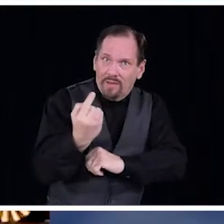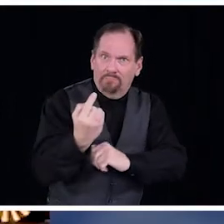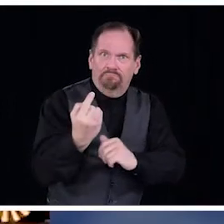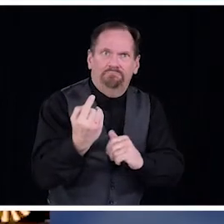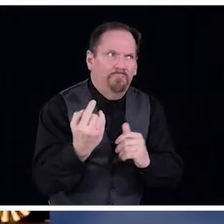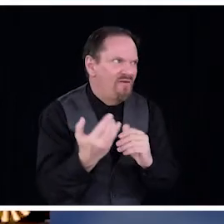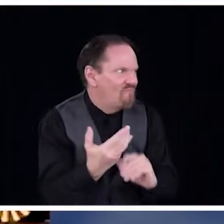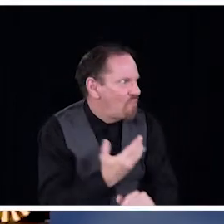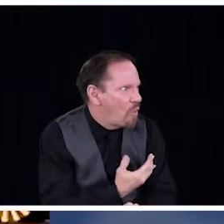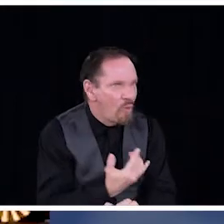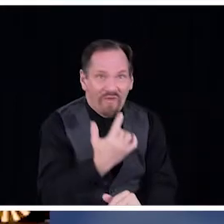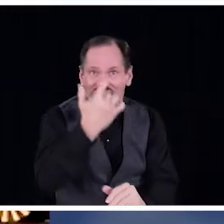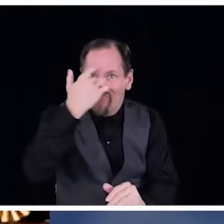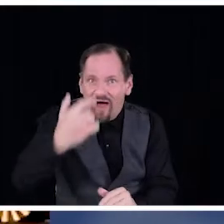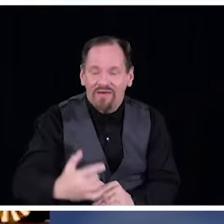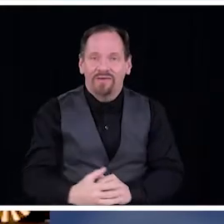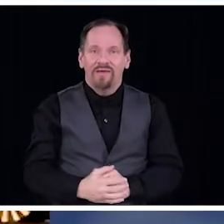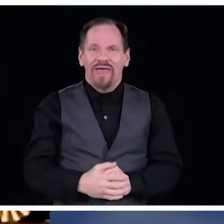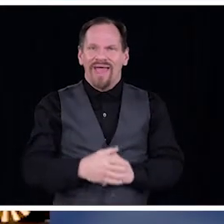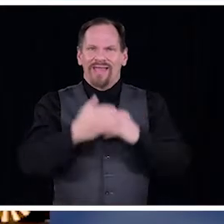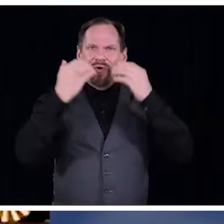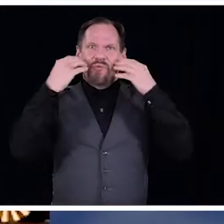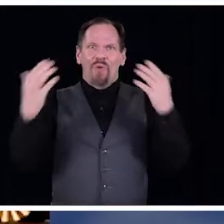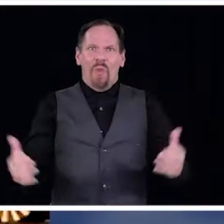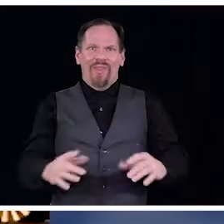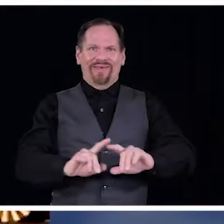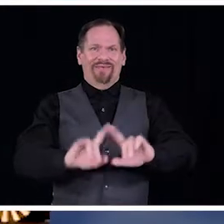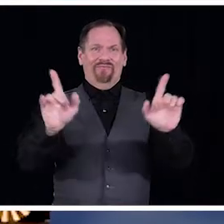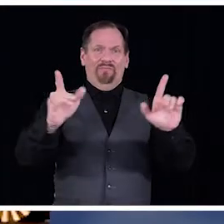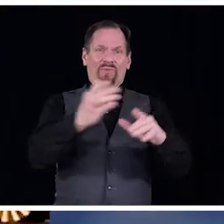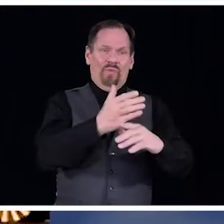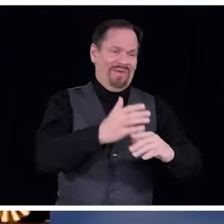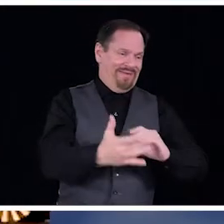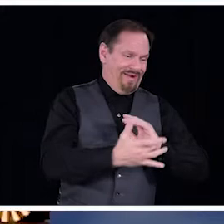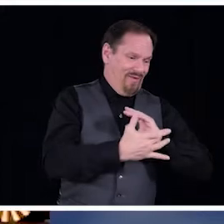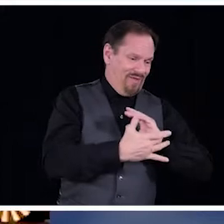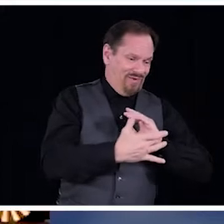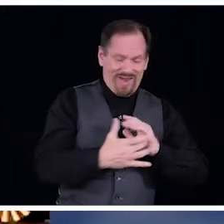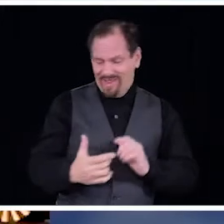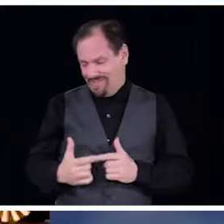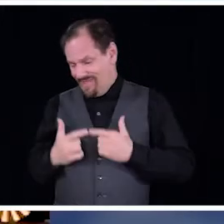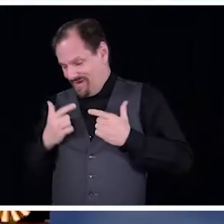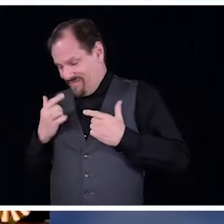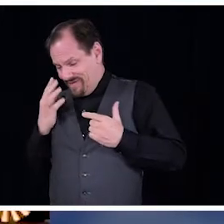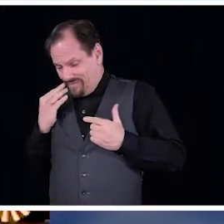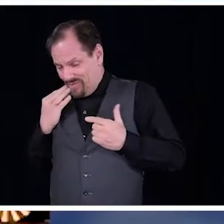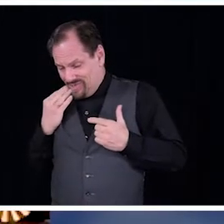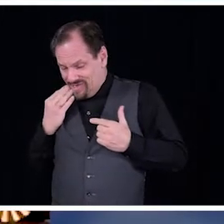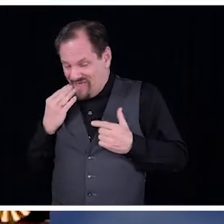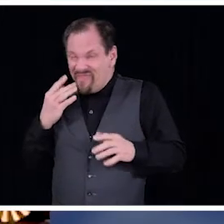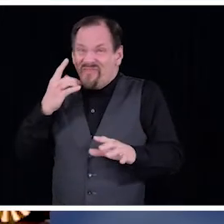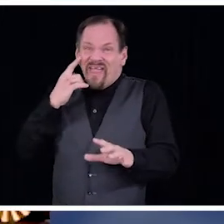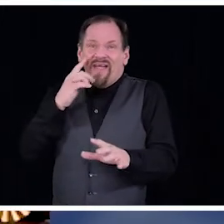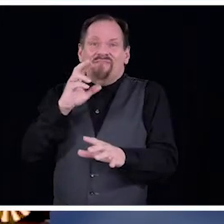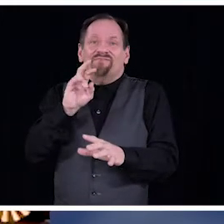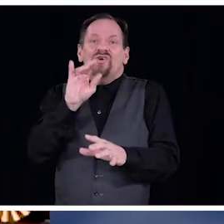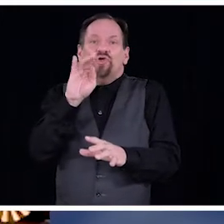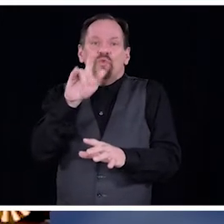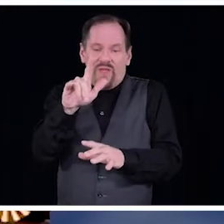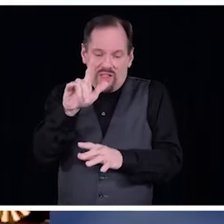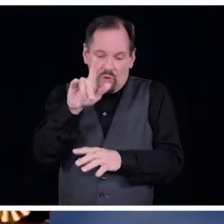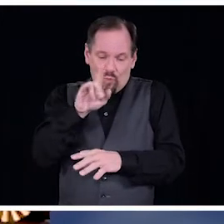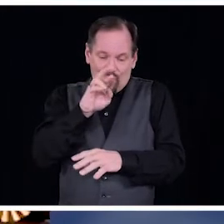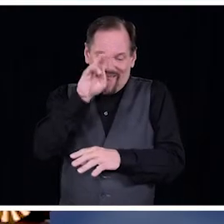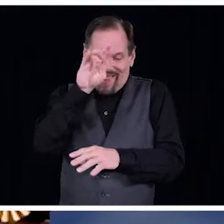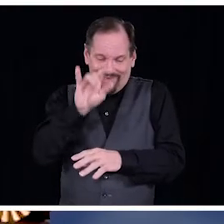might imagine, it's not even discernible from a live, real-time experience. Think virtual reality.